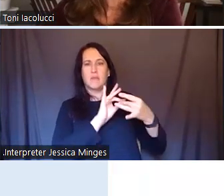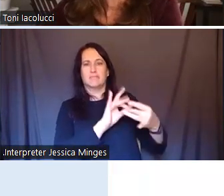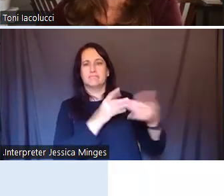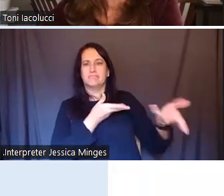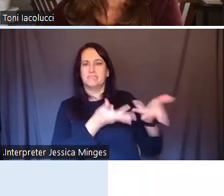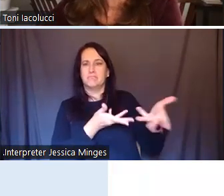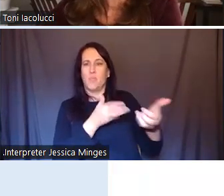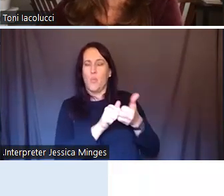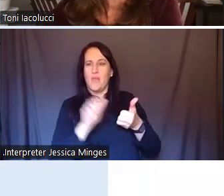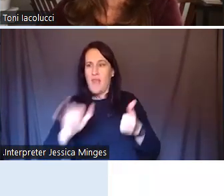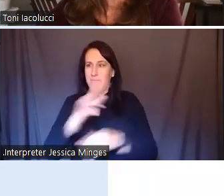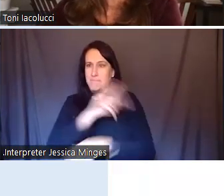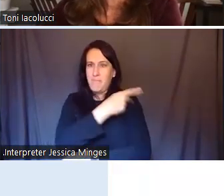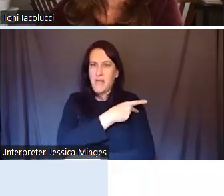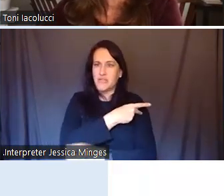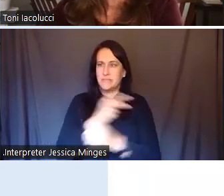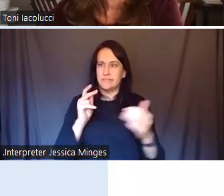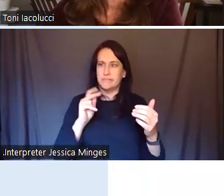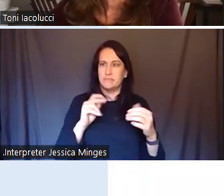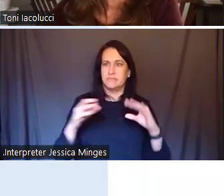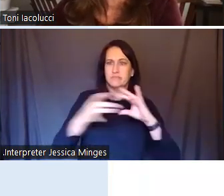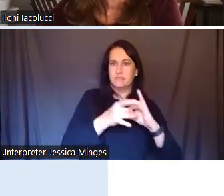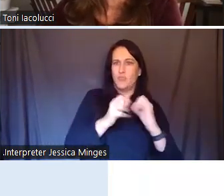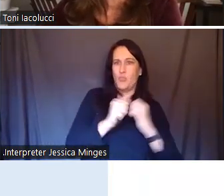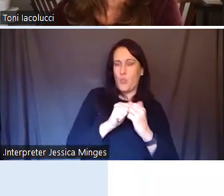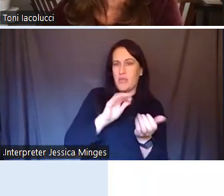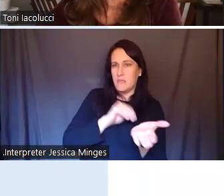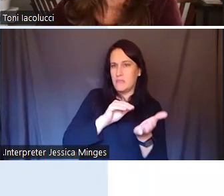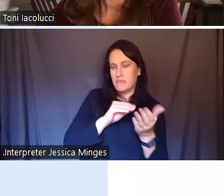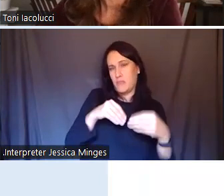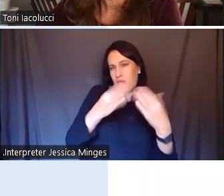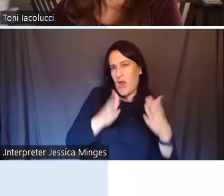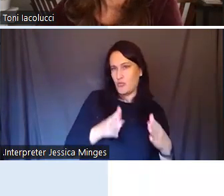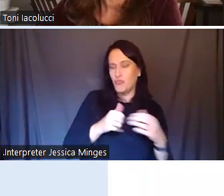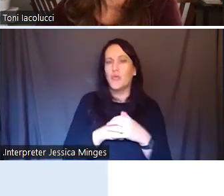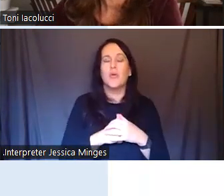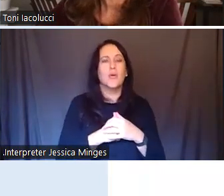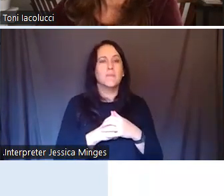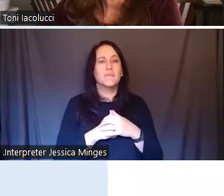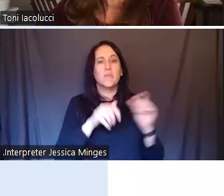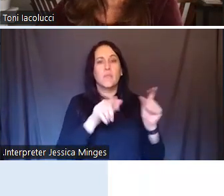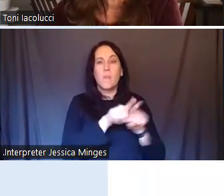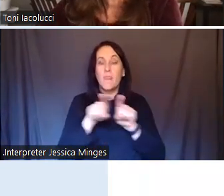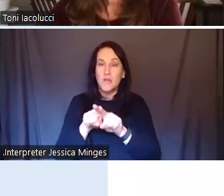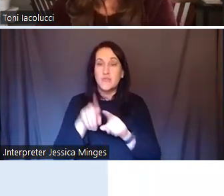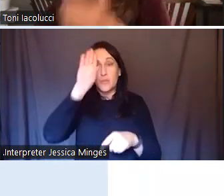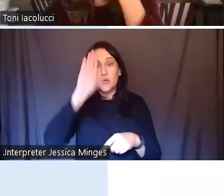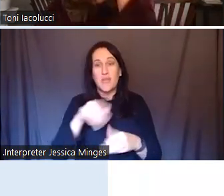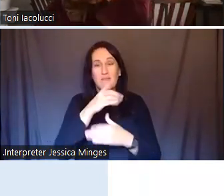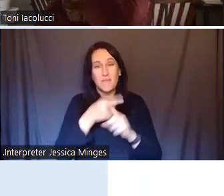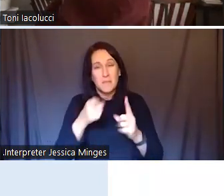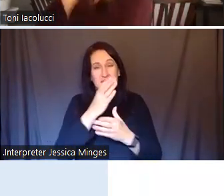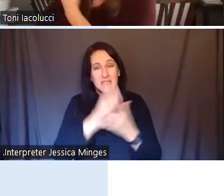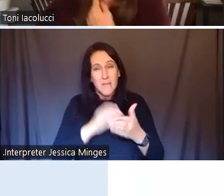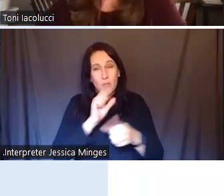the patient and the healthcare provider. On the other hand, we know, especially from some of the work that's come out